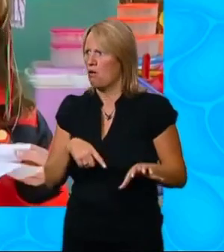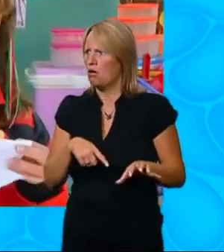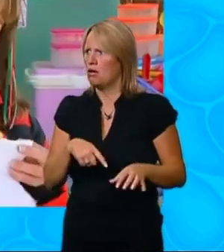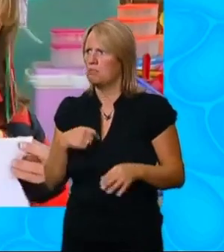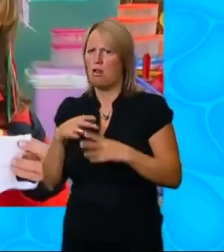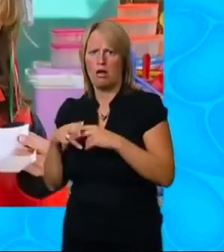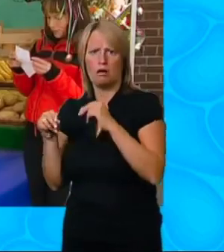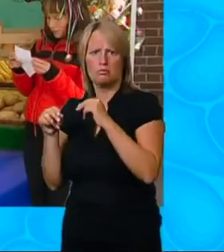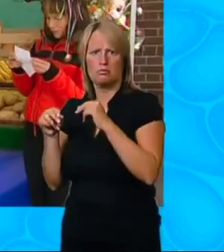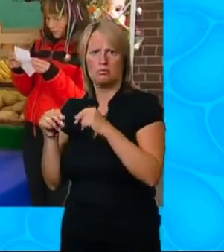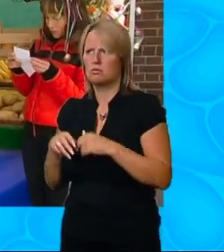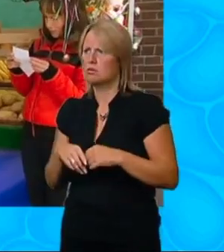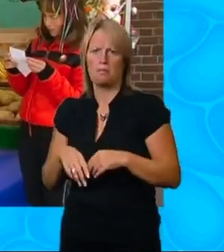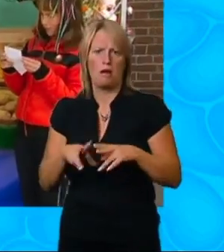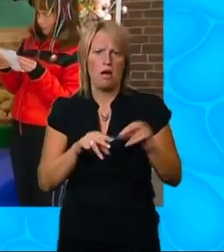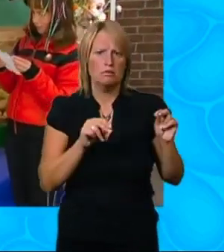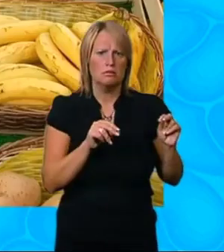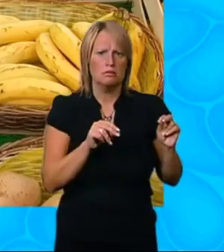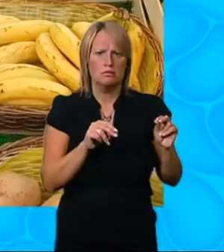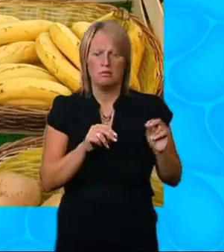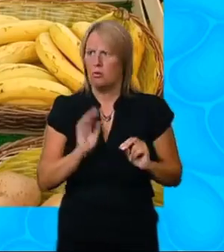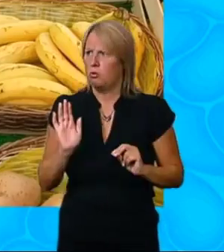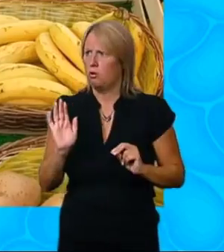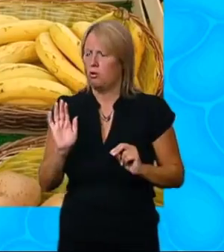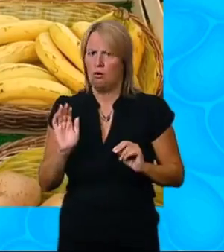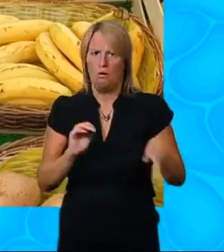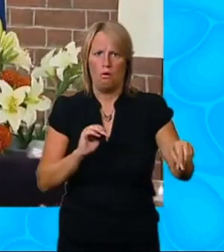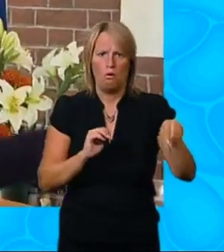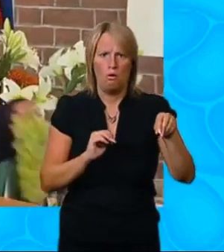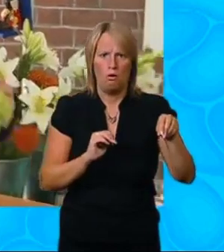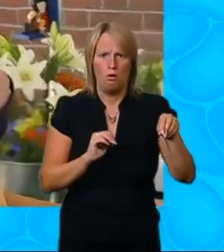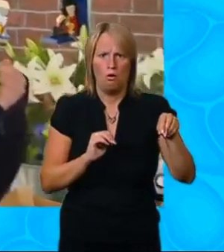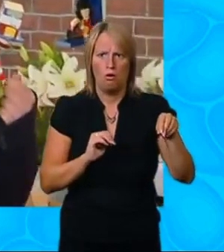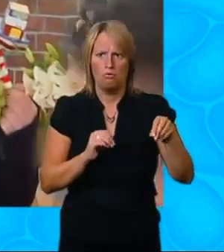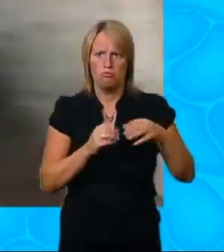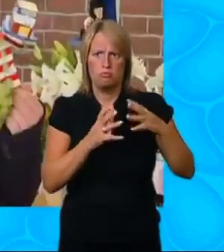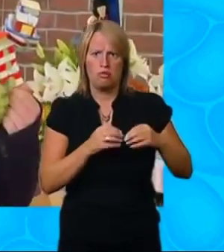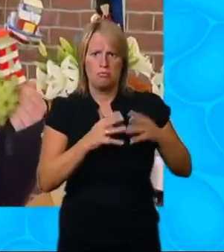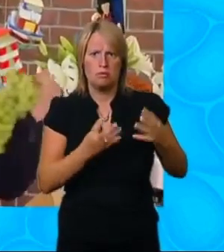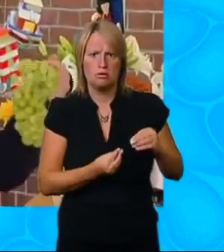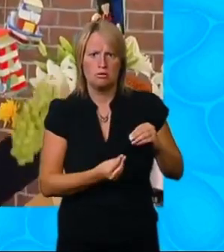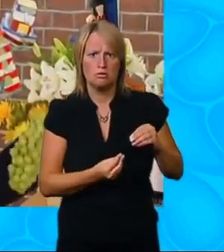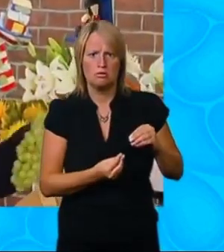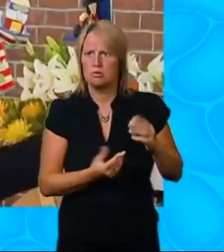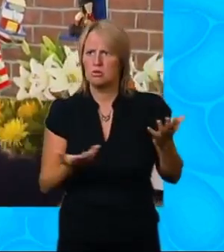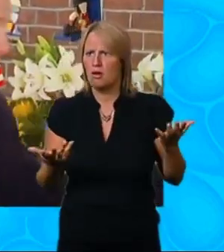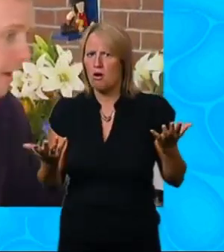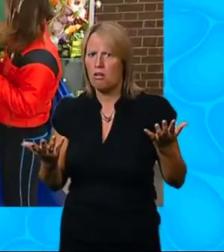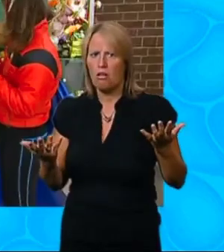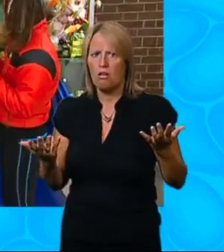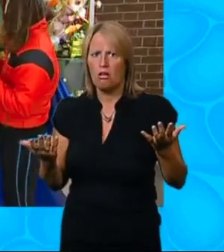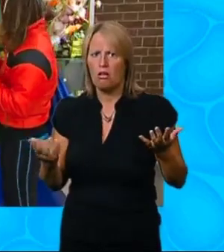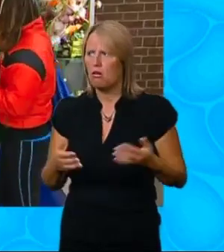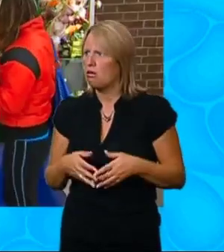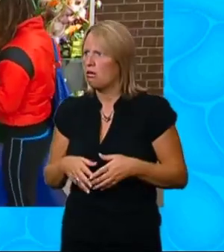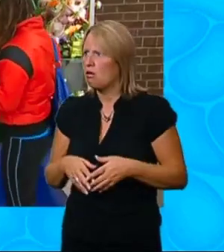need some bananas. Oh, now, bunches of bananas. They just dropped. Hang on a minute. This is a bunch of grapes. What's going on?